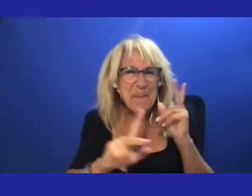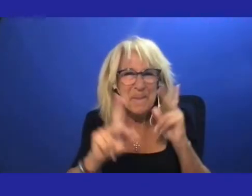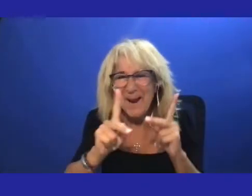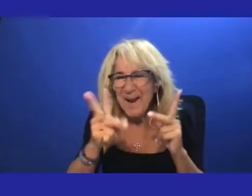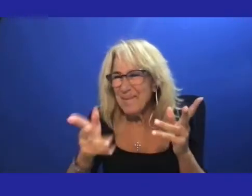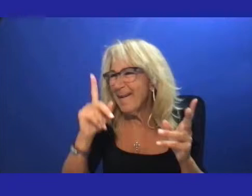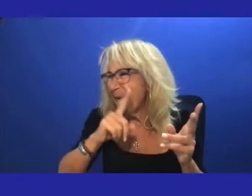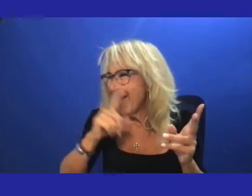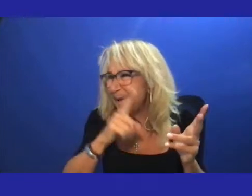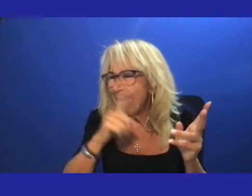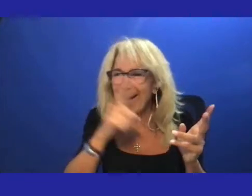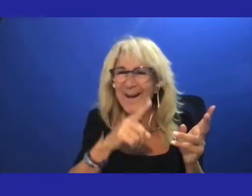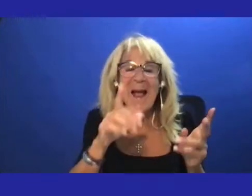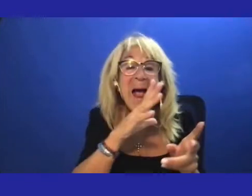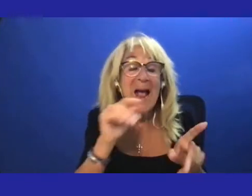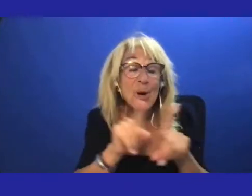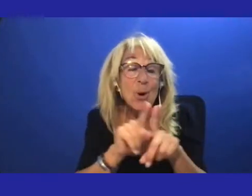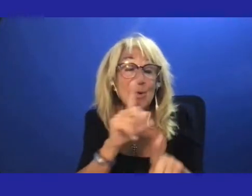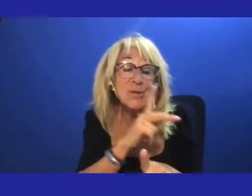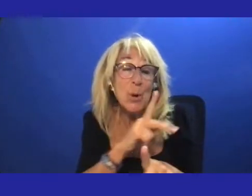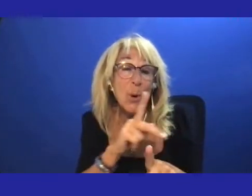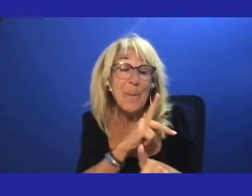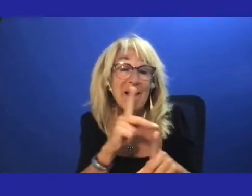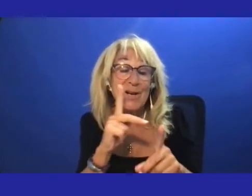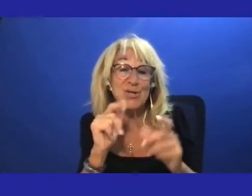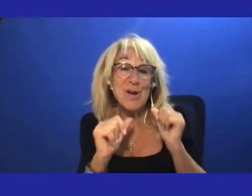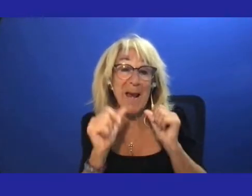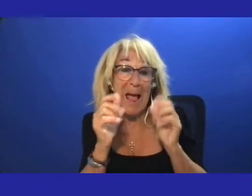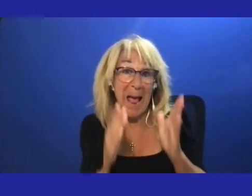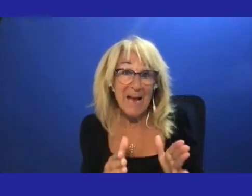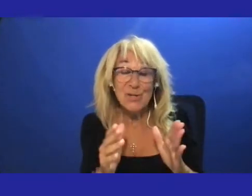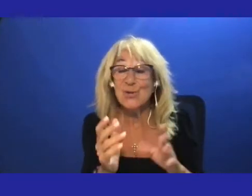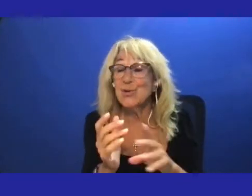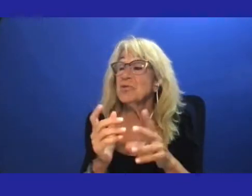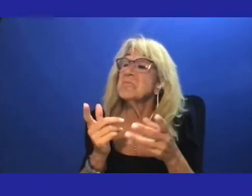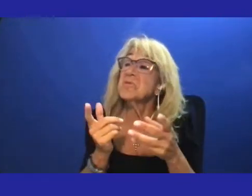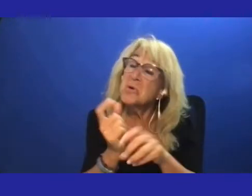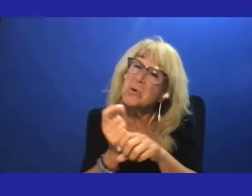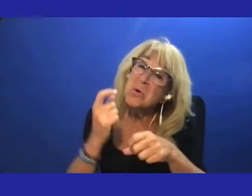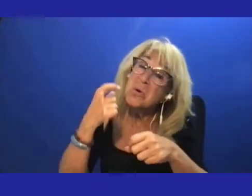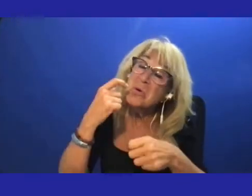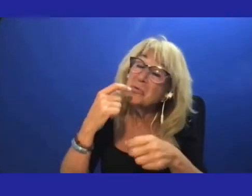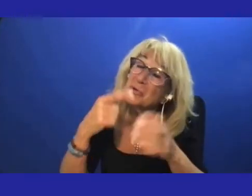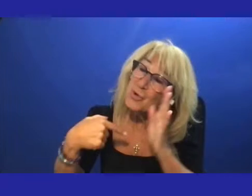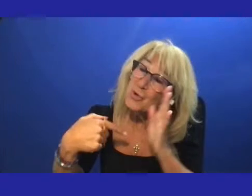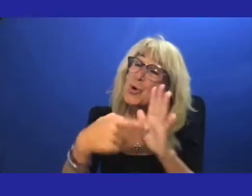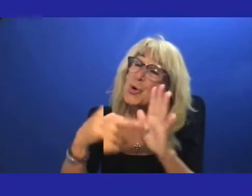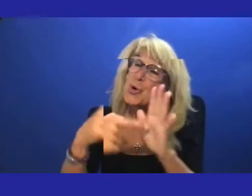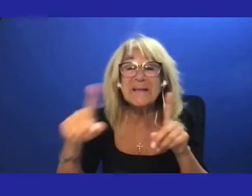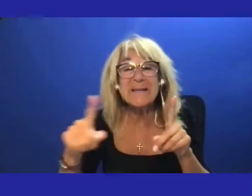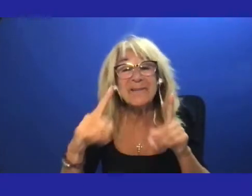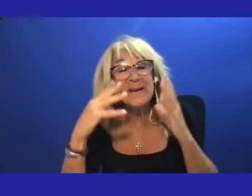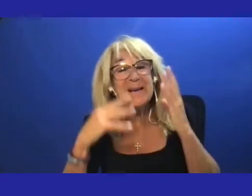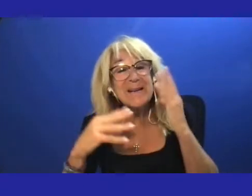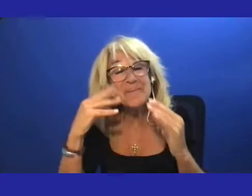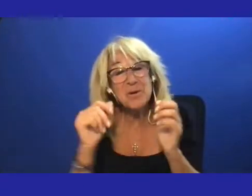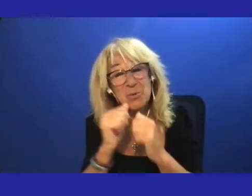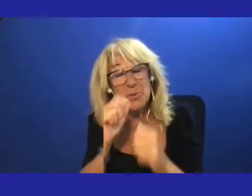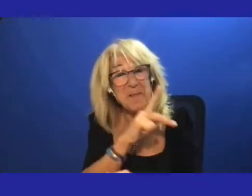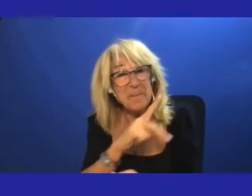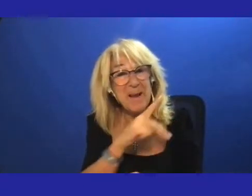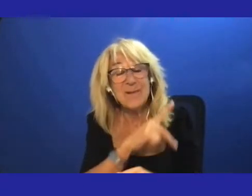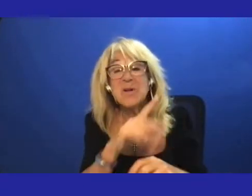patient actors to be able to recreate bedside experiences. And lastly, we use debriefing to really engage